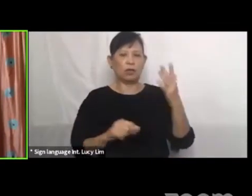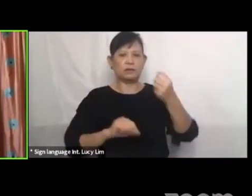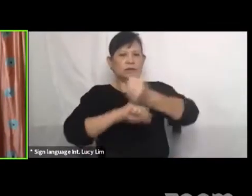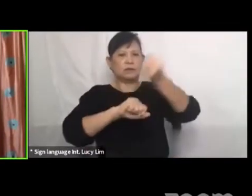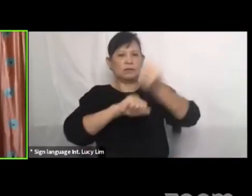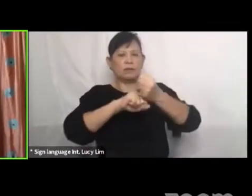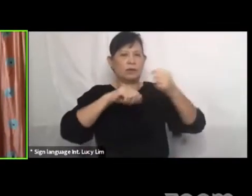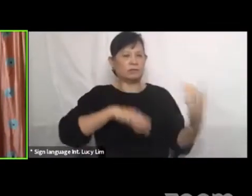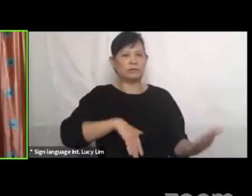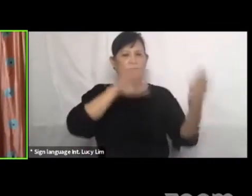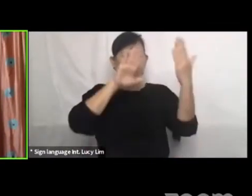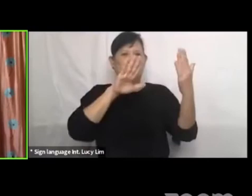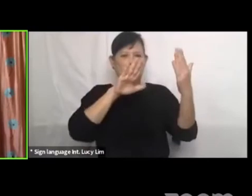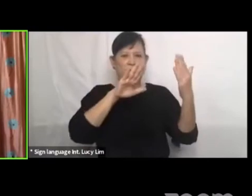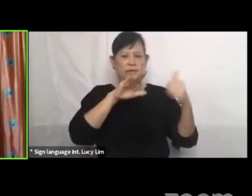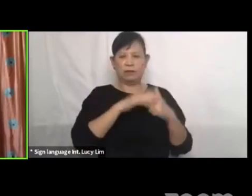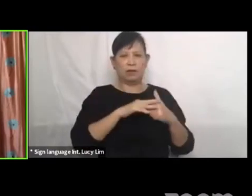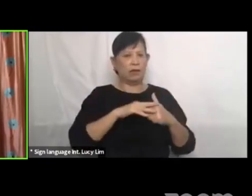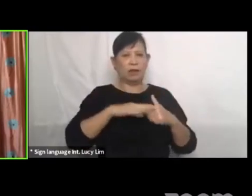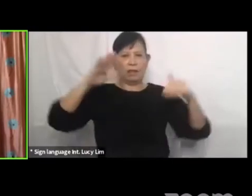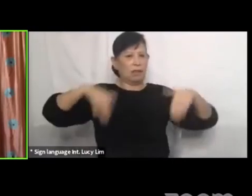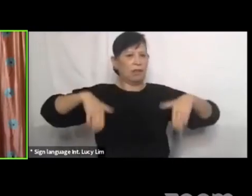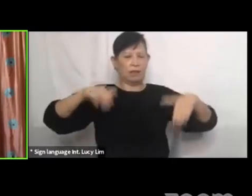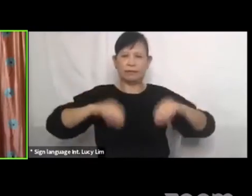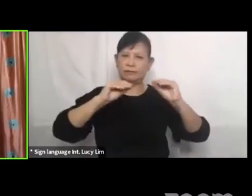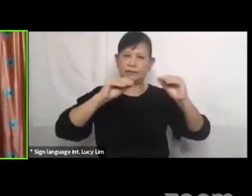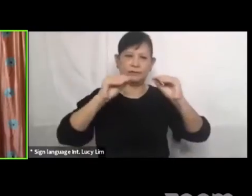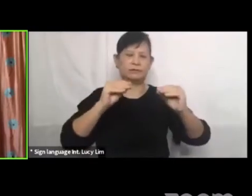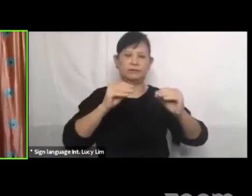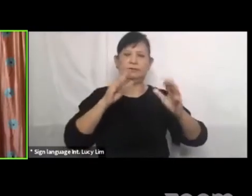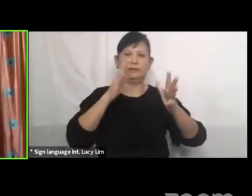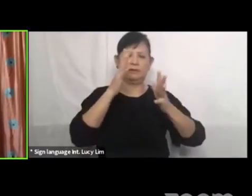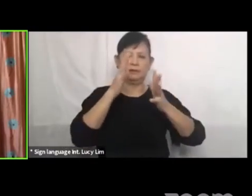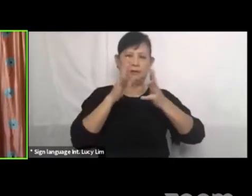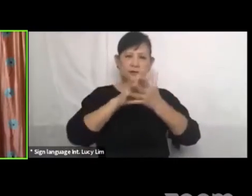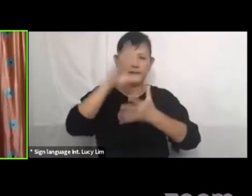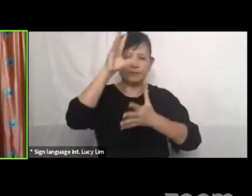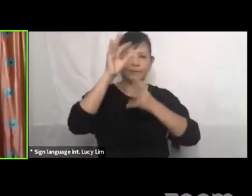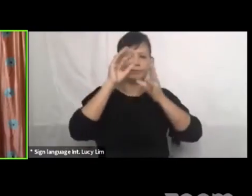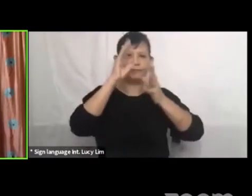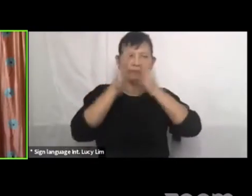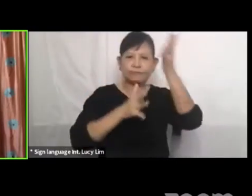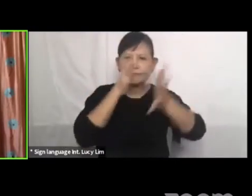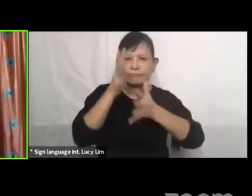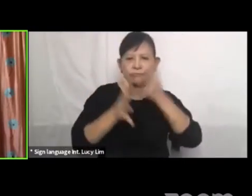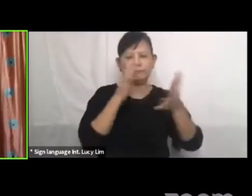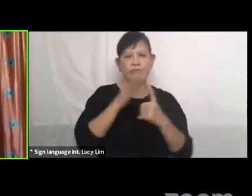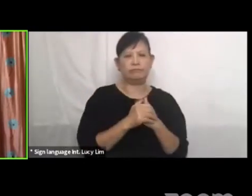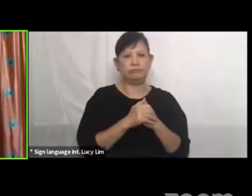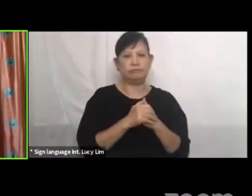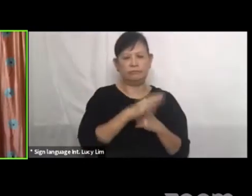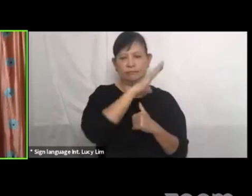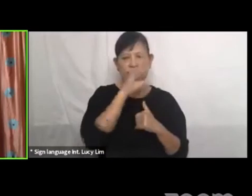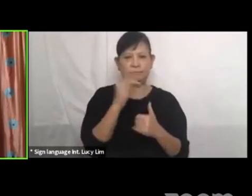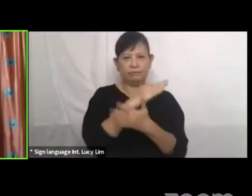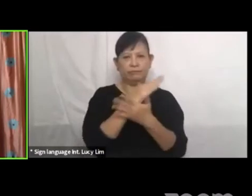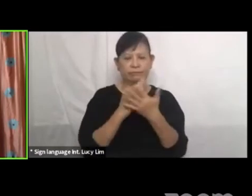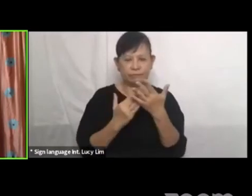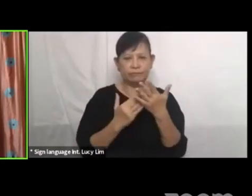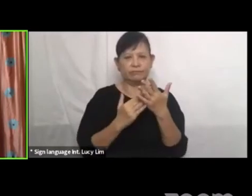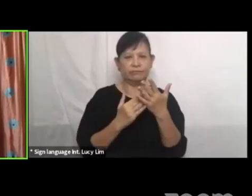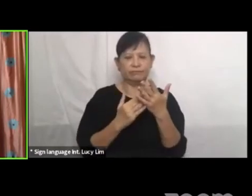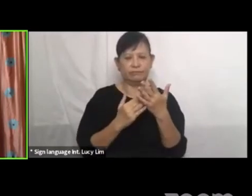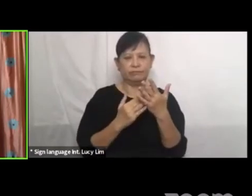taught sign language in medical schooling, for example. And in our OPDs or indoor patient services, they are